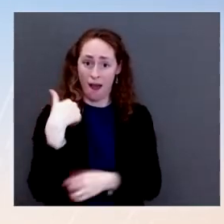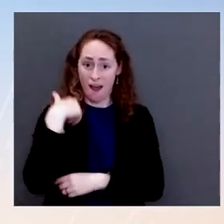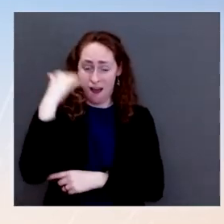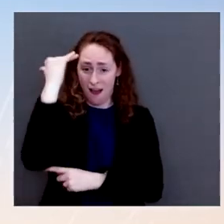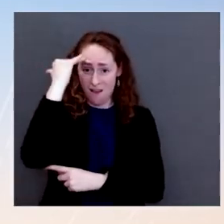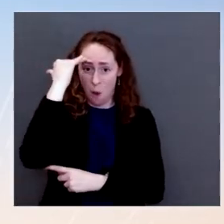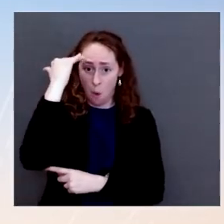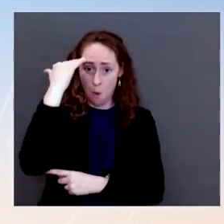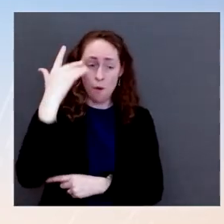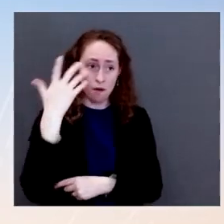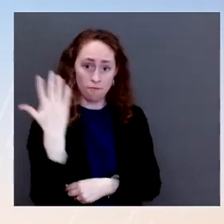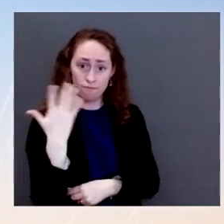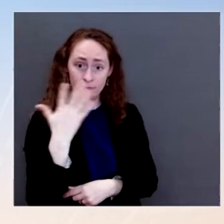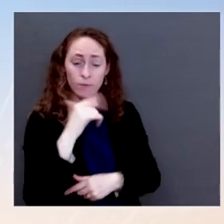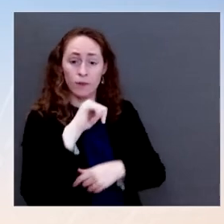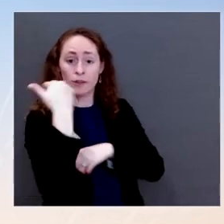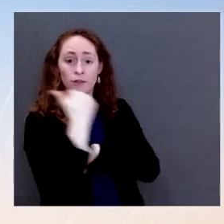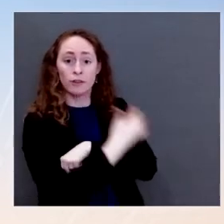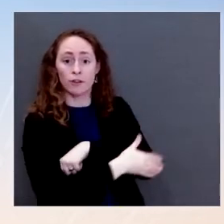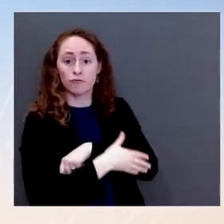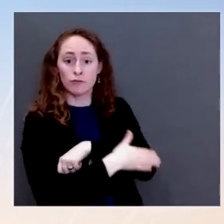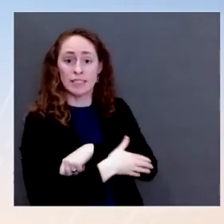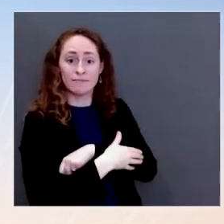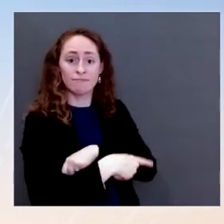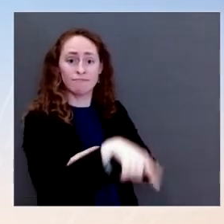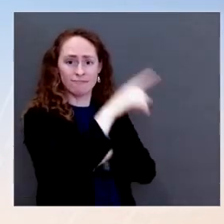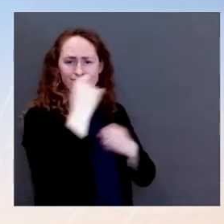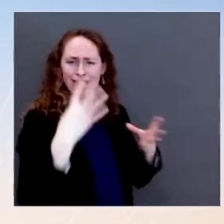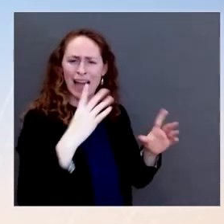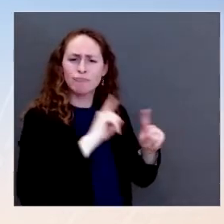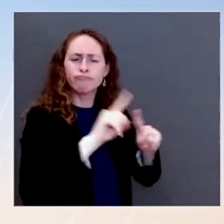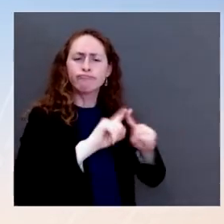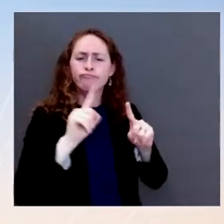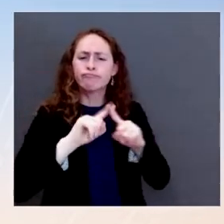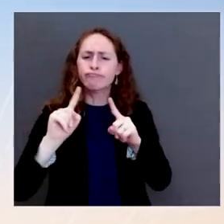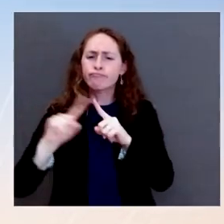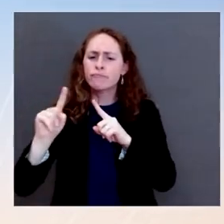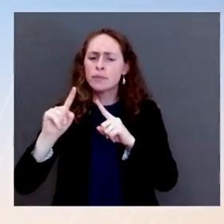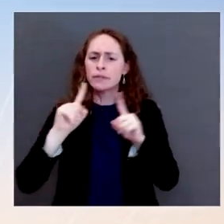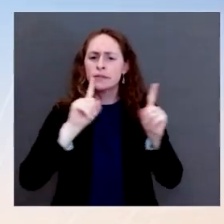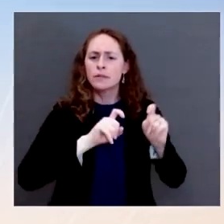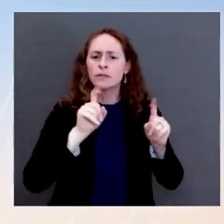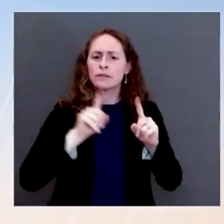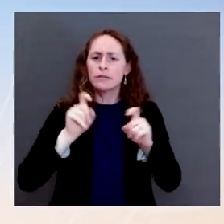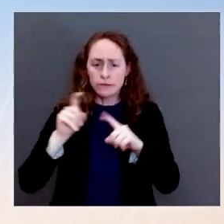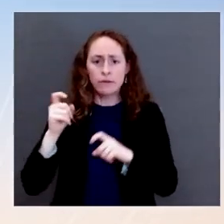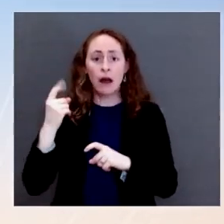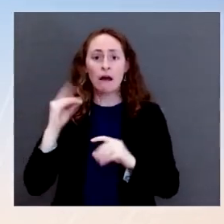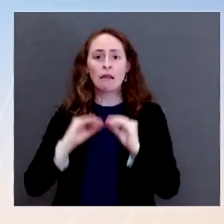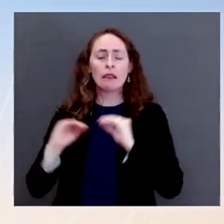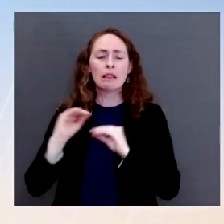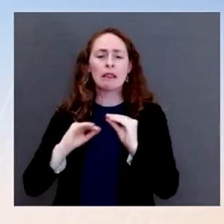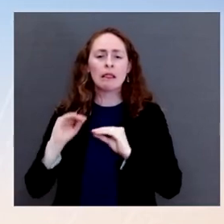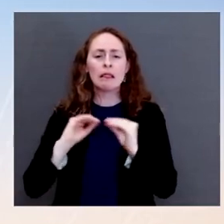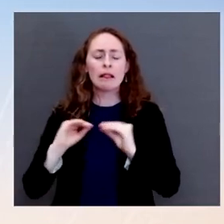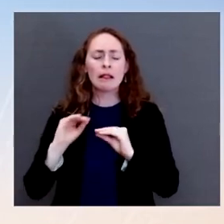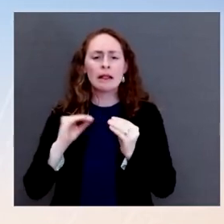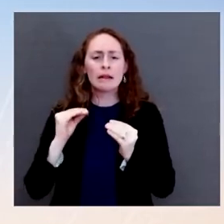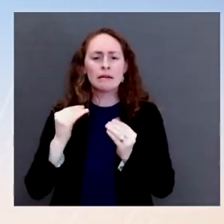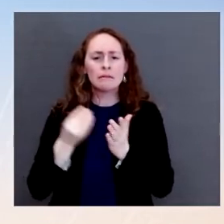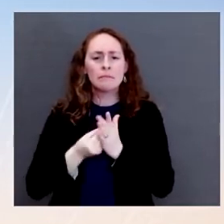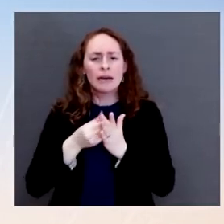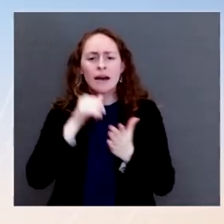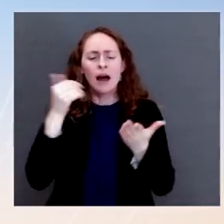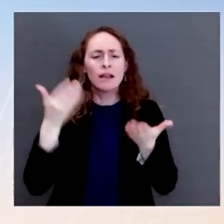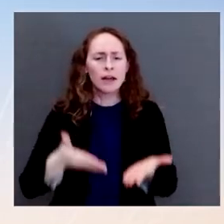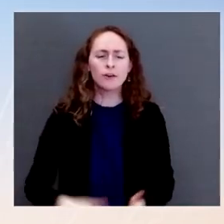that differently. And I was just noting that, again, our tests go through the FDA approval process. That's not the same process it doesn't work that way in every single